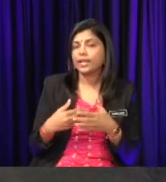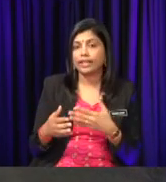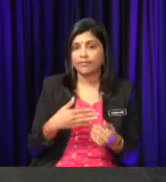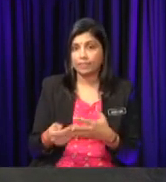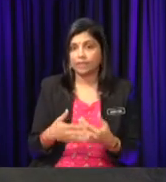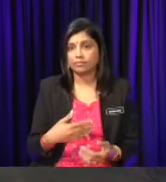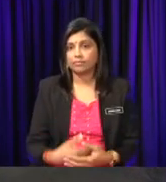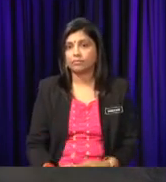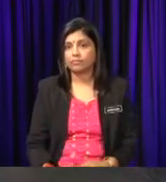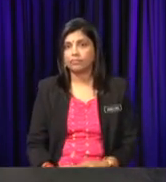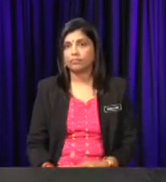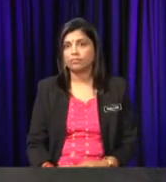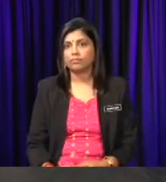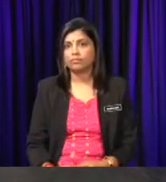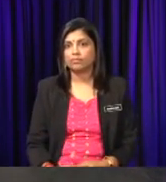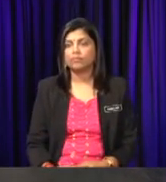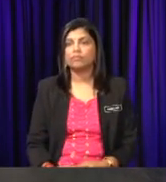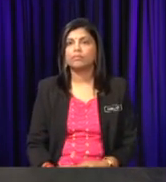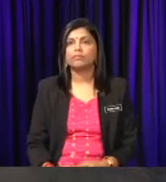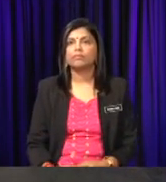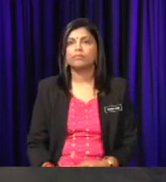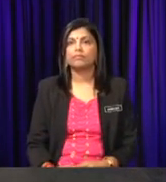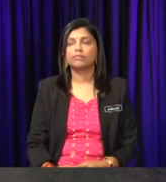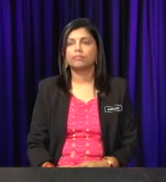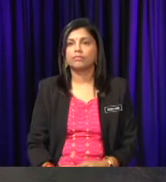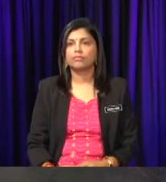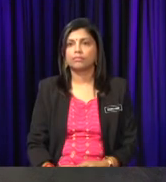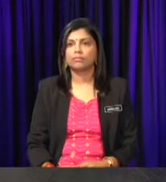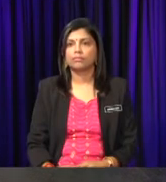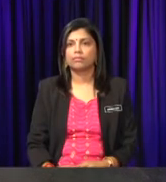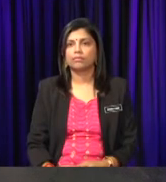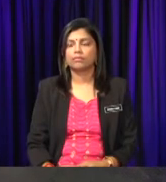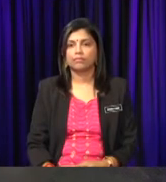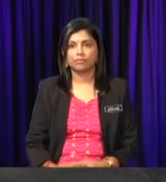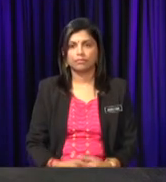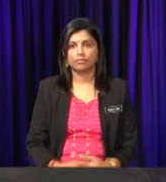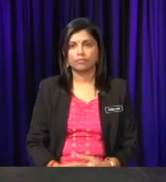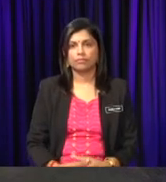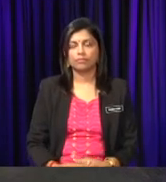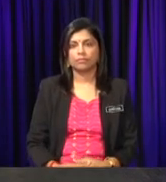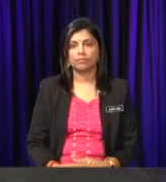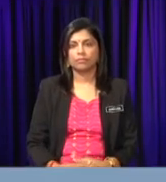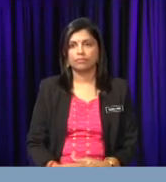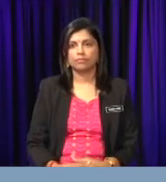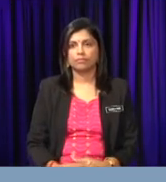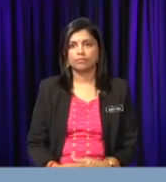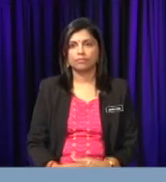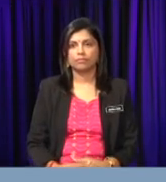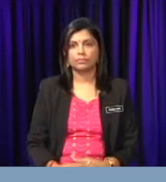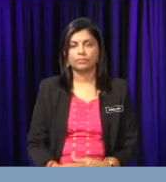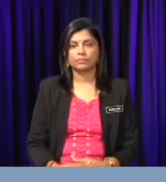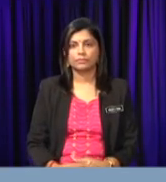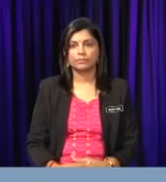Tivia? Okay, now you have a minute to talk about a place that you would like to visit in the future.